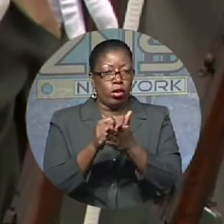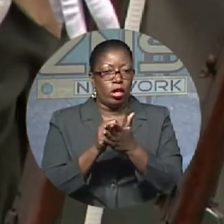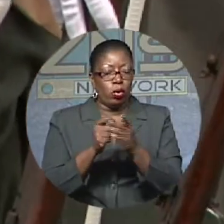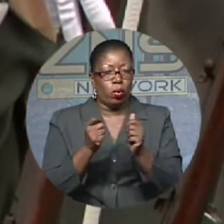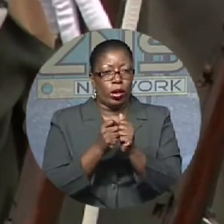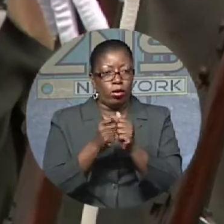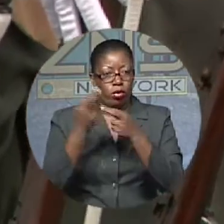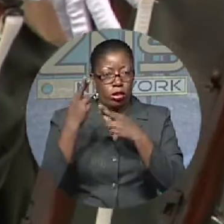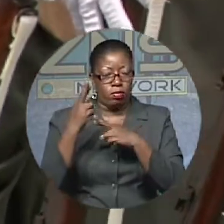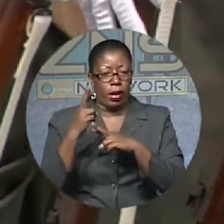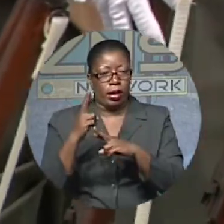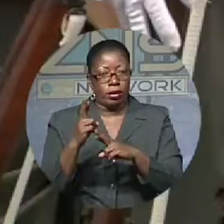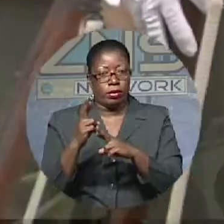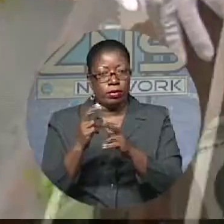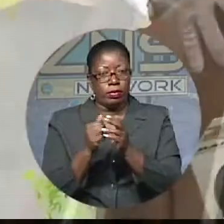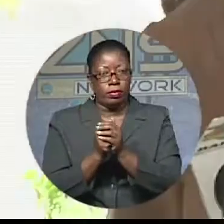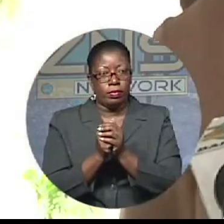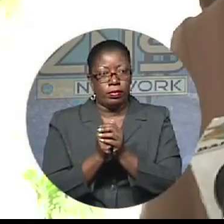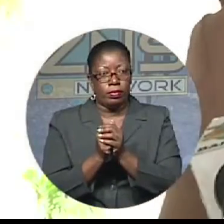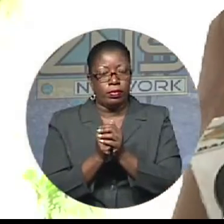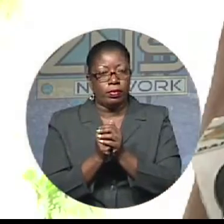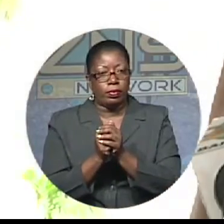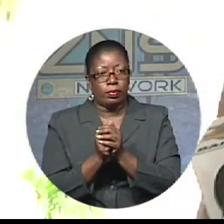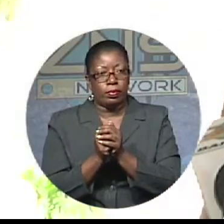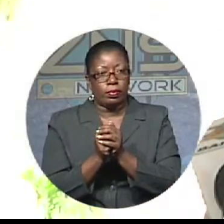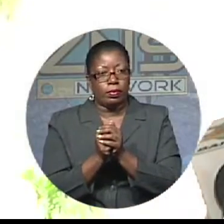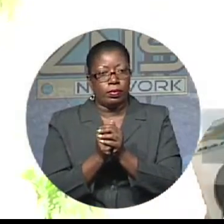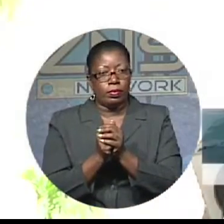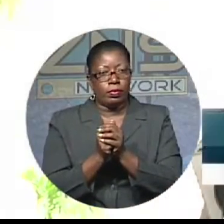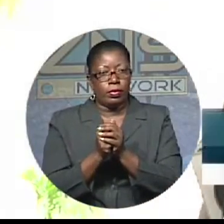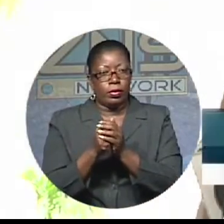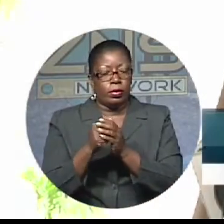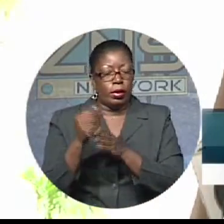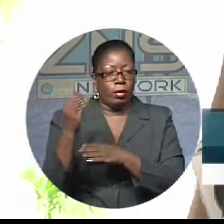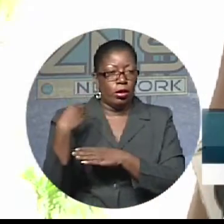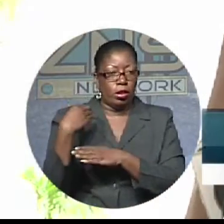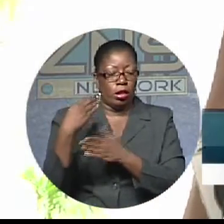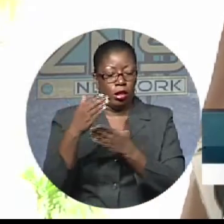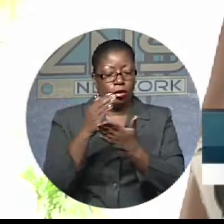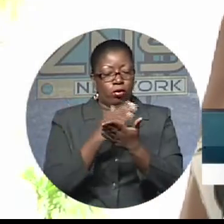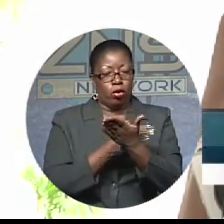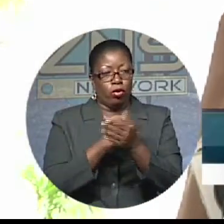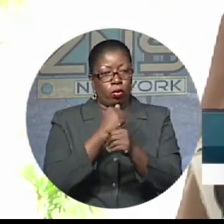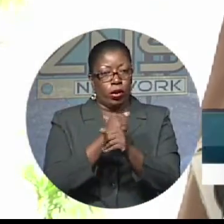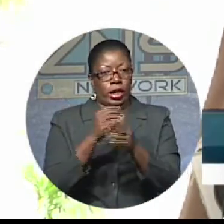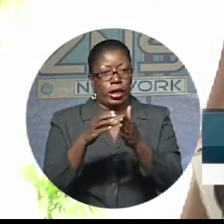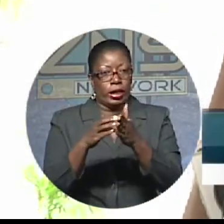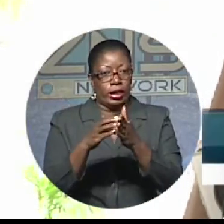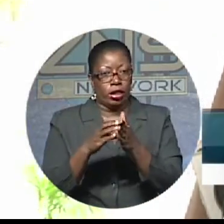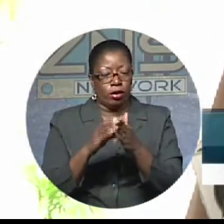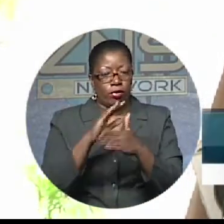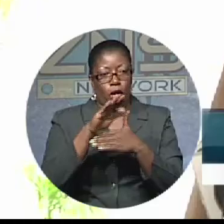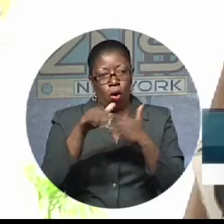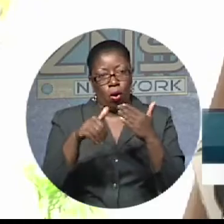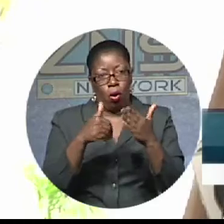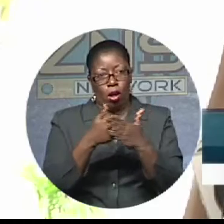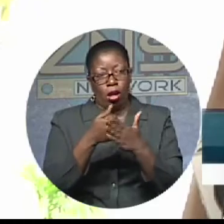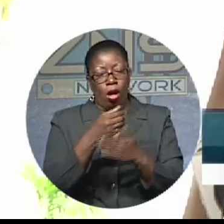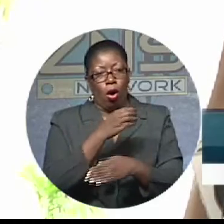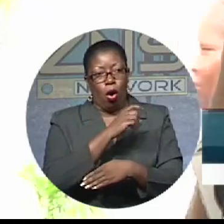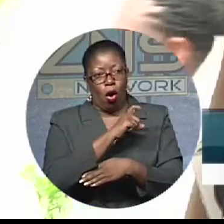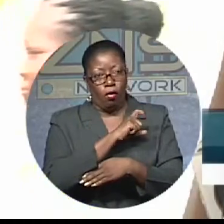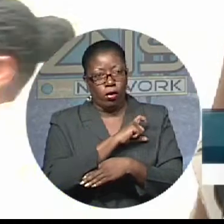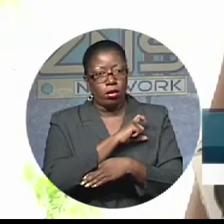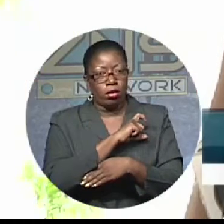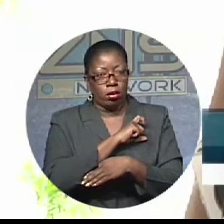by prison guidelines. This administration will improve the working conditions for all officers, and more importantly,